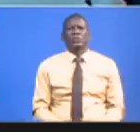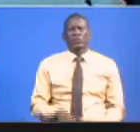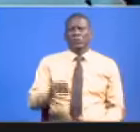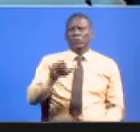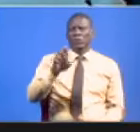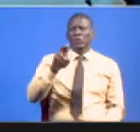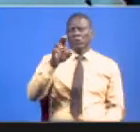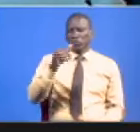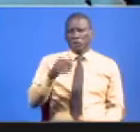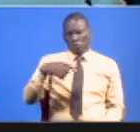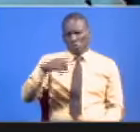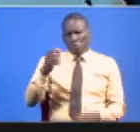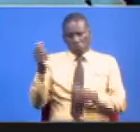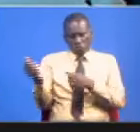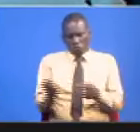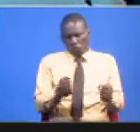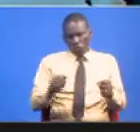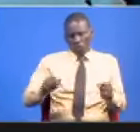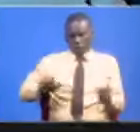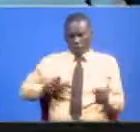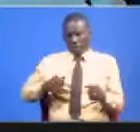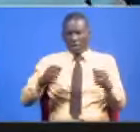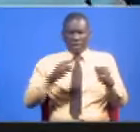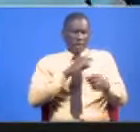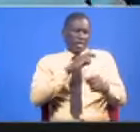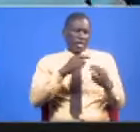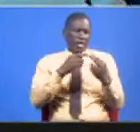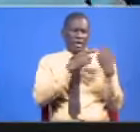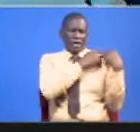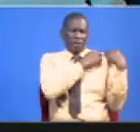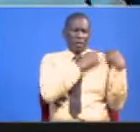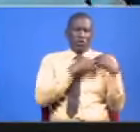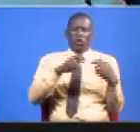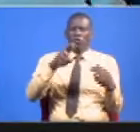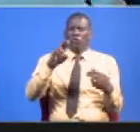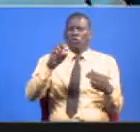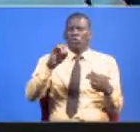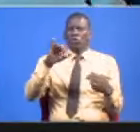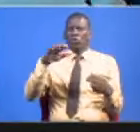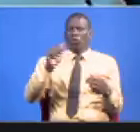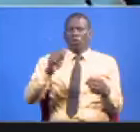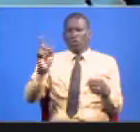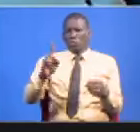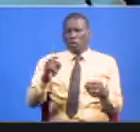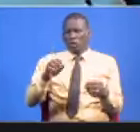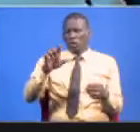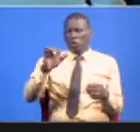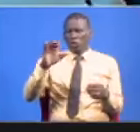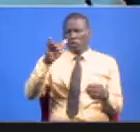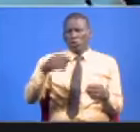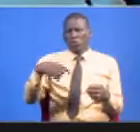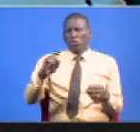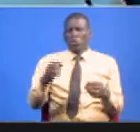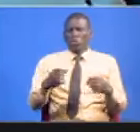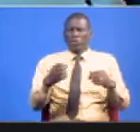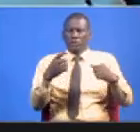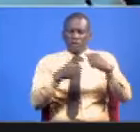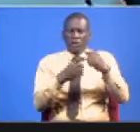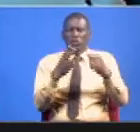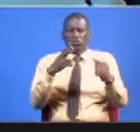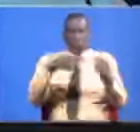na ndiye mshindi wa mchuano wa gofu wa Lady Captain wa klabu ya Royal Nairobi. Lucy alimaliza kidedea na alama 62. Kwa upande wa wanaume,